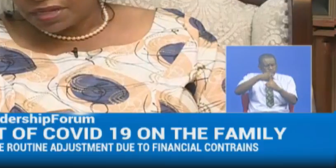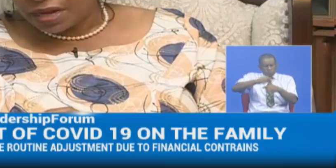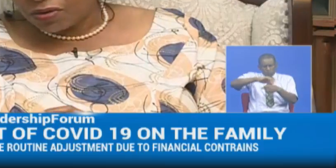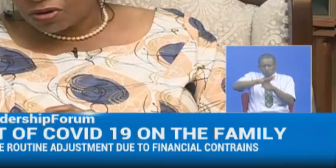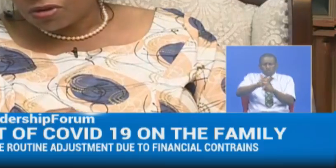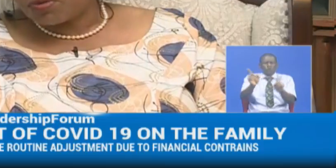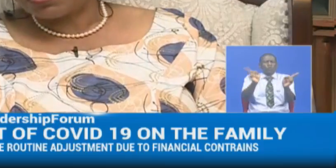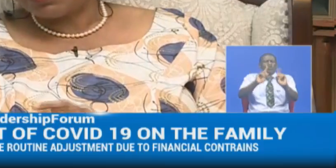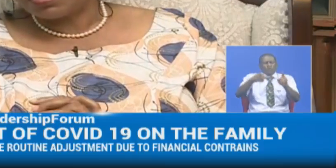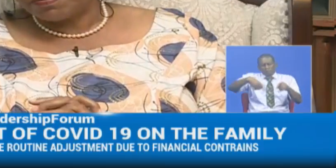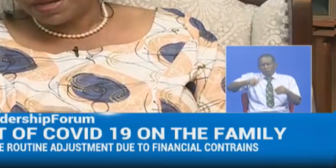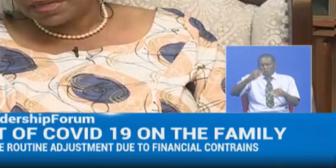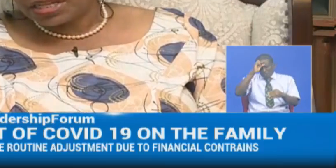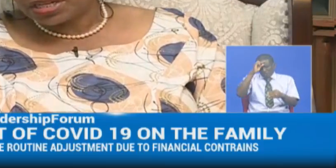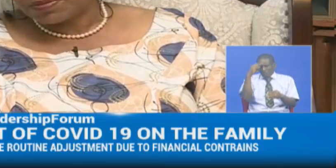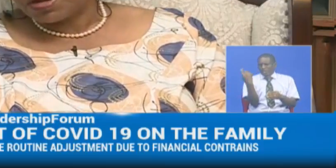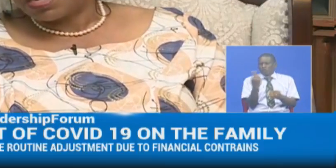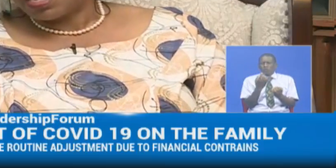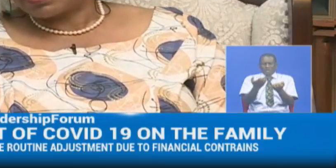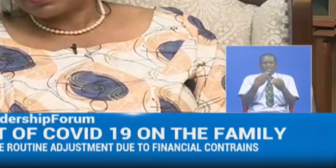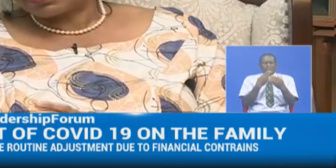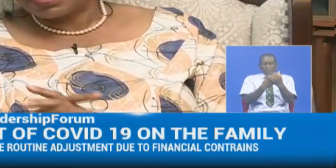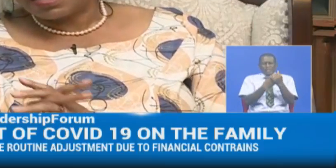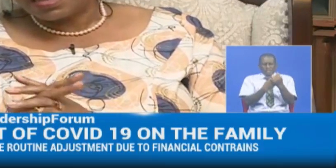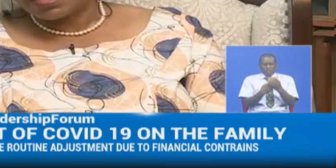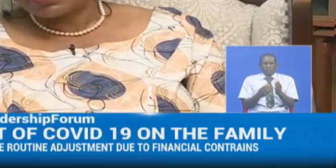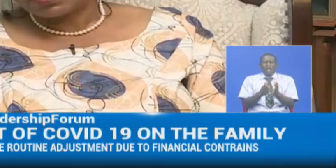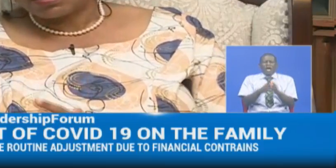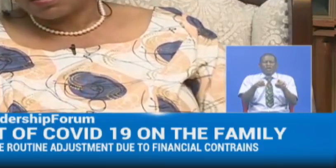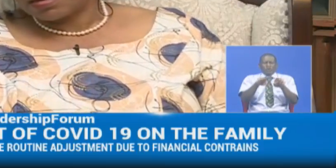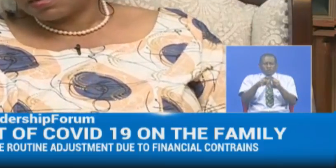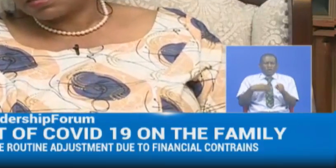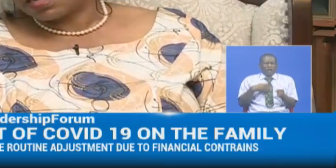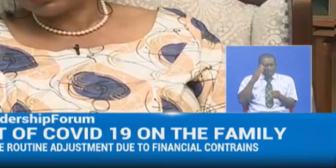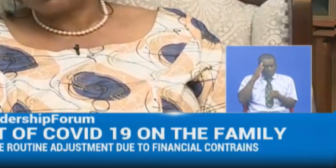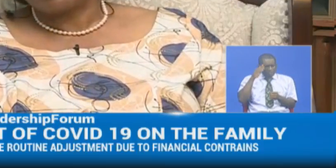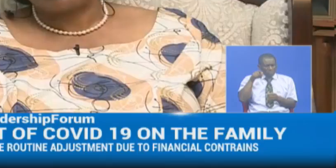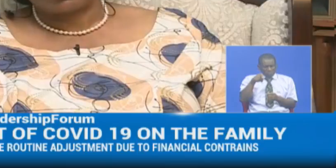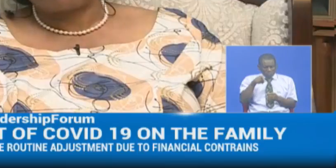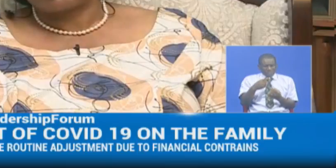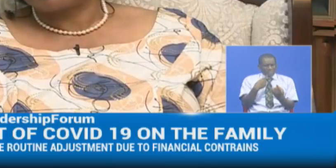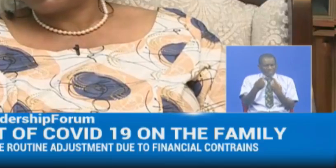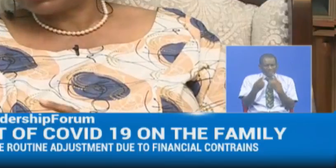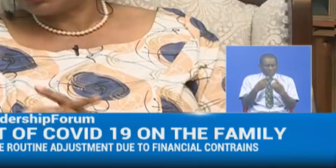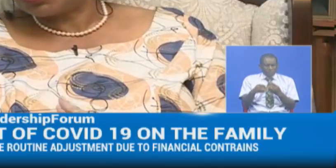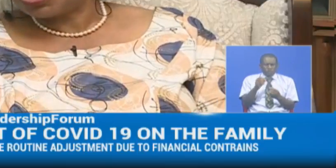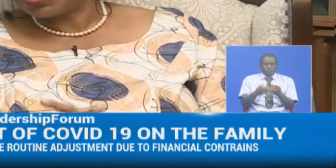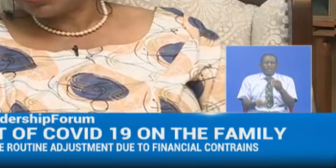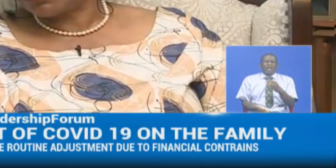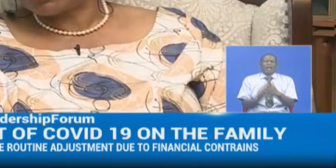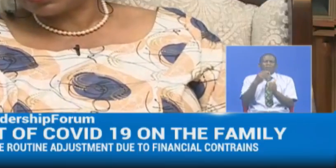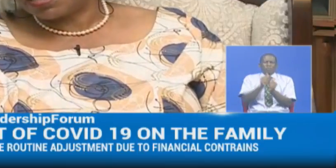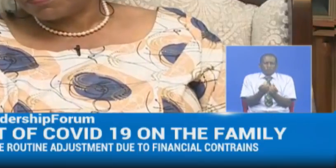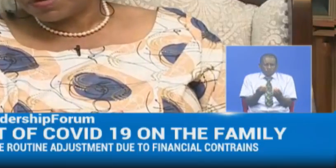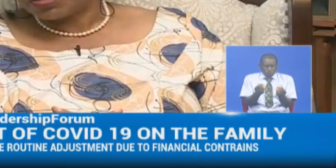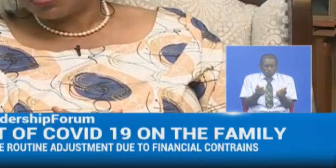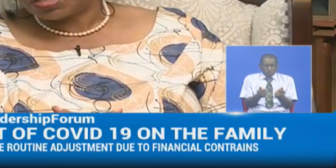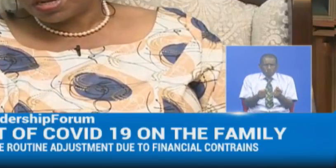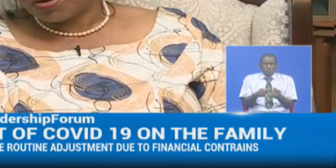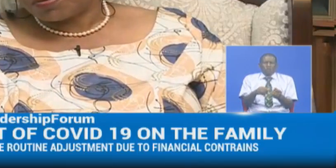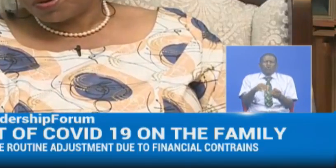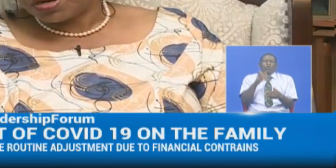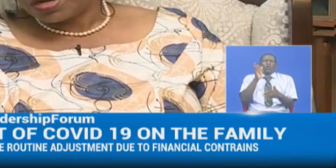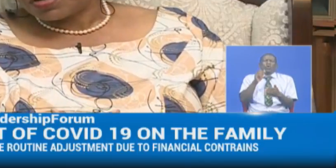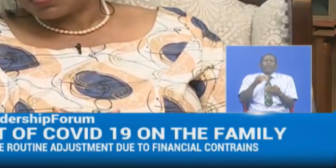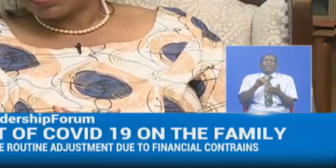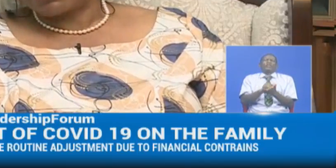by government alone. We need a partnership, and I think this discussion, we should come up with the solution that we want the government to